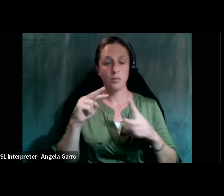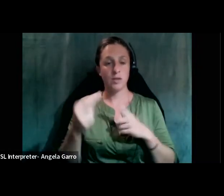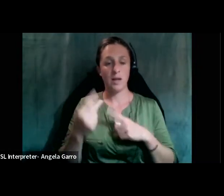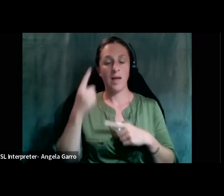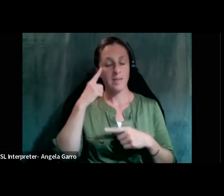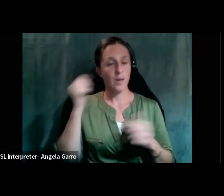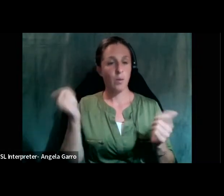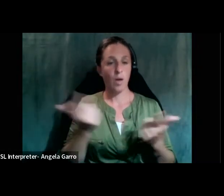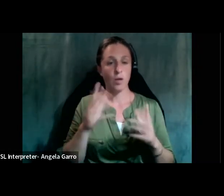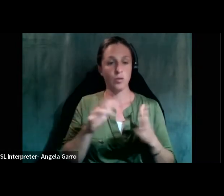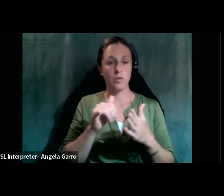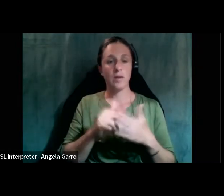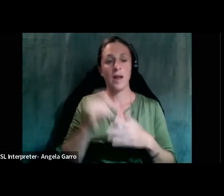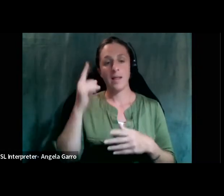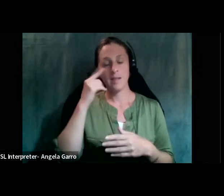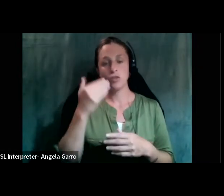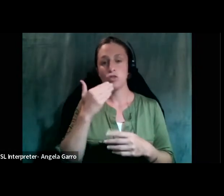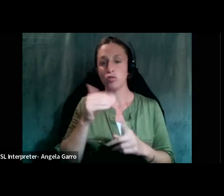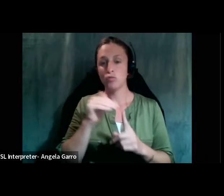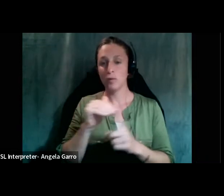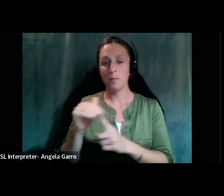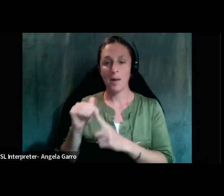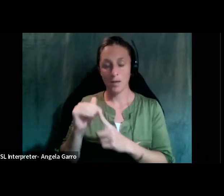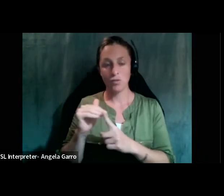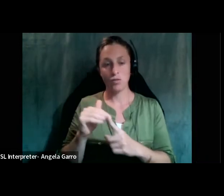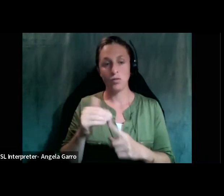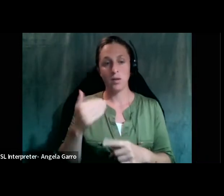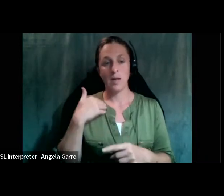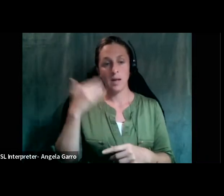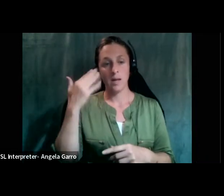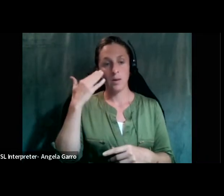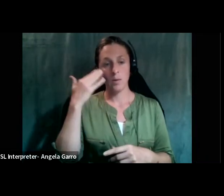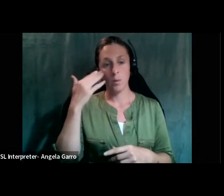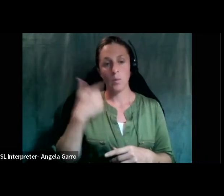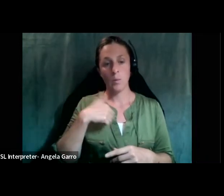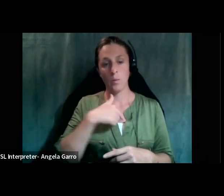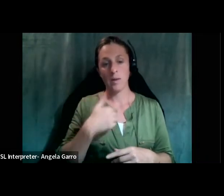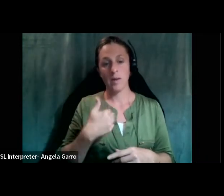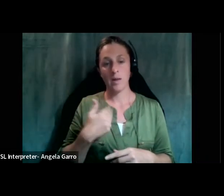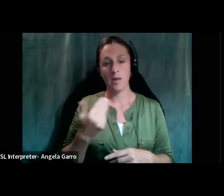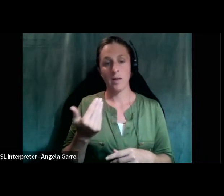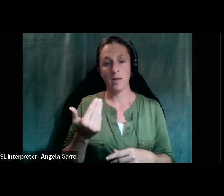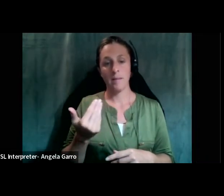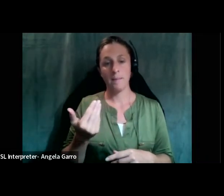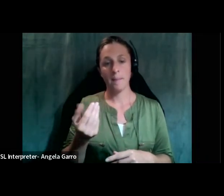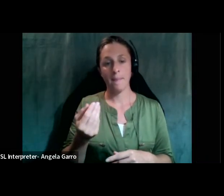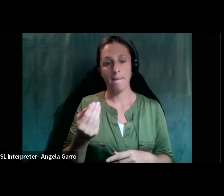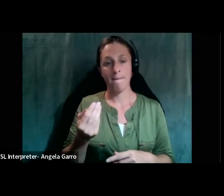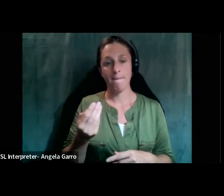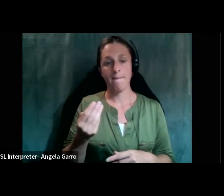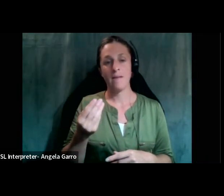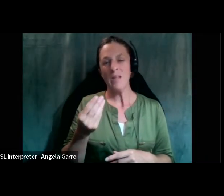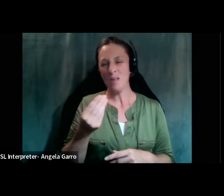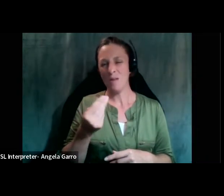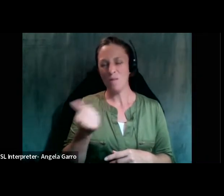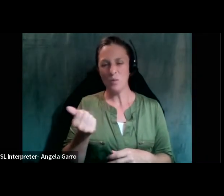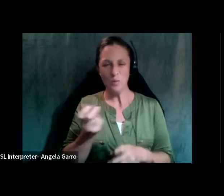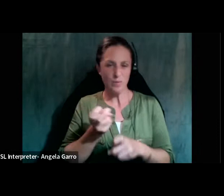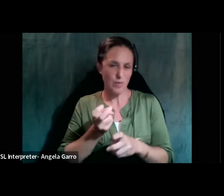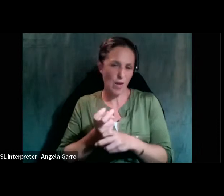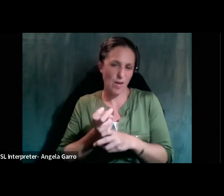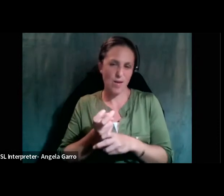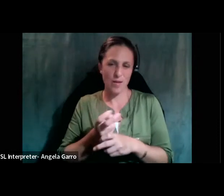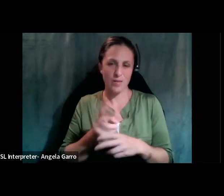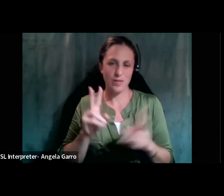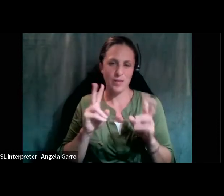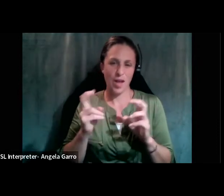do that, but I think it's a good reminder. I know we've had a couple of I'll just say crunchy topics. That's Mr.